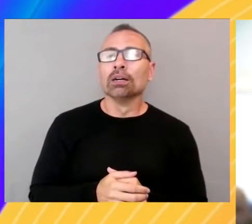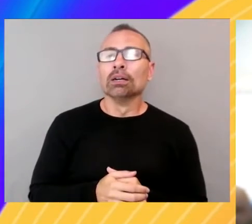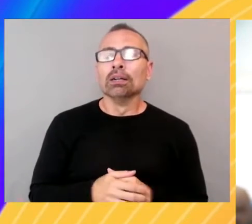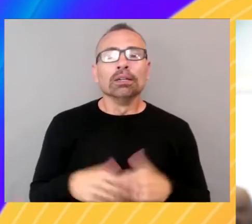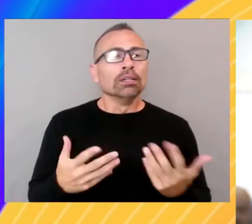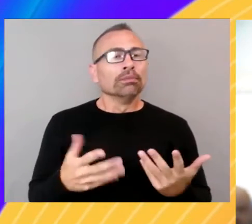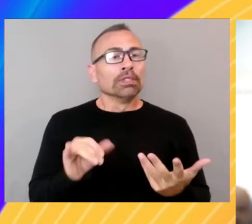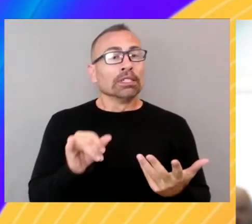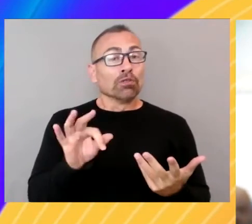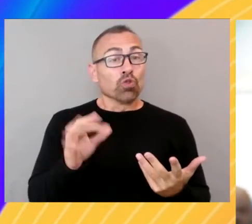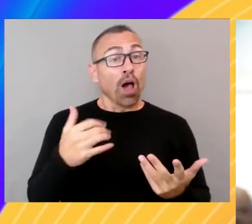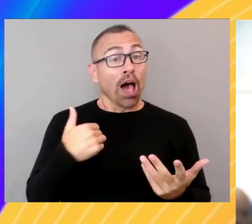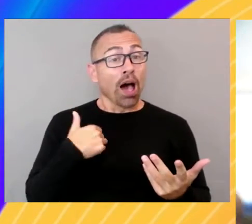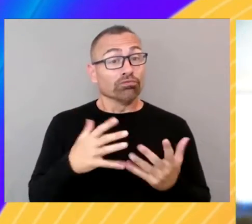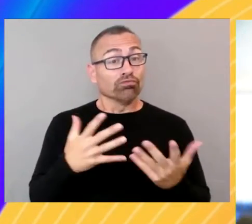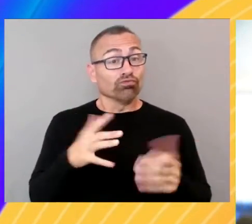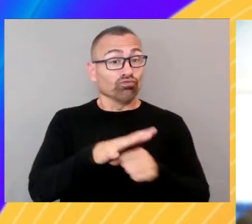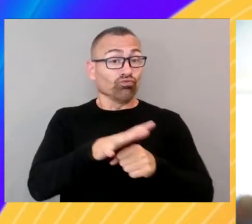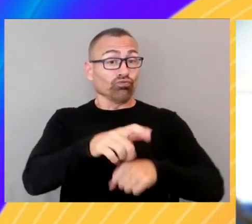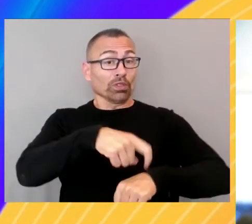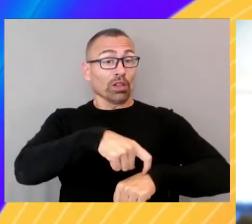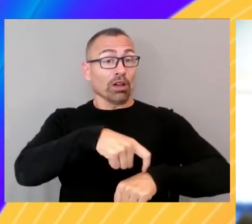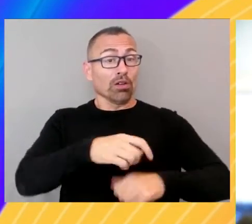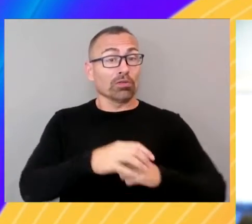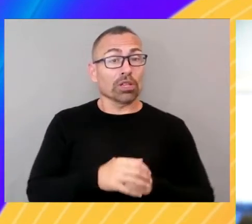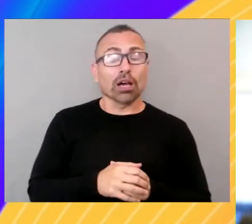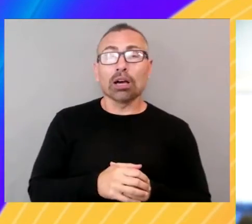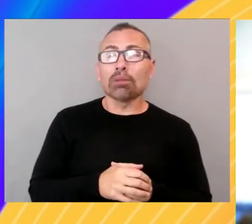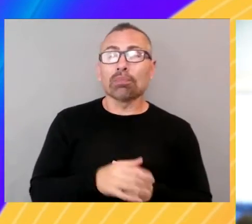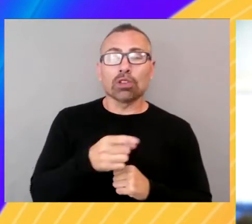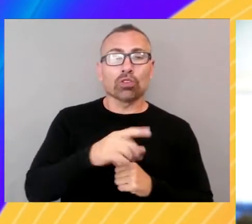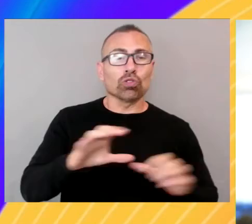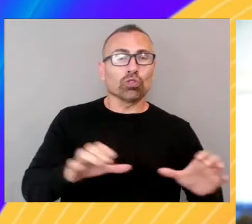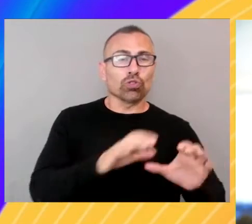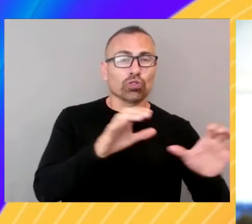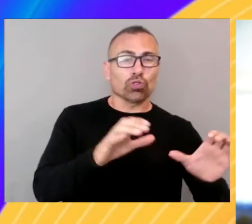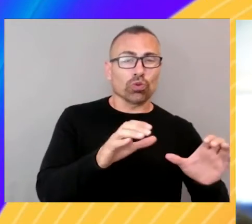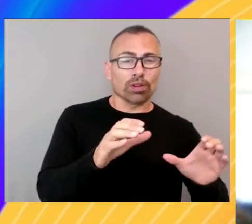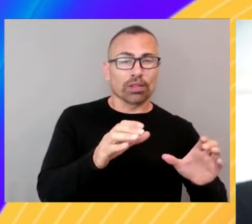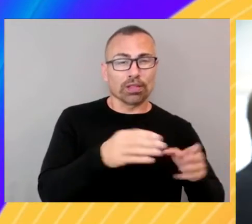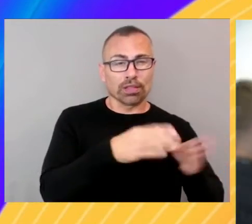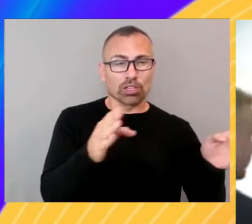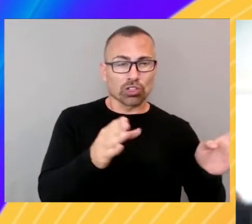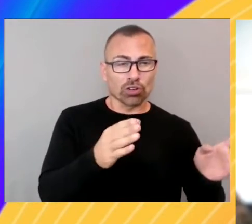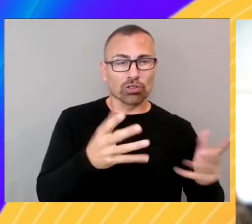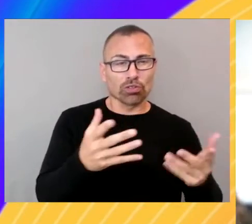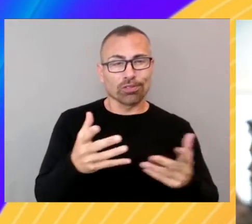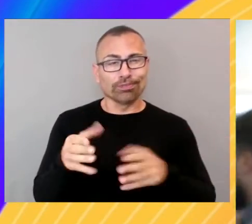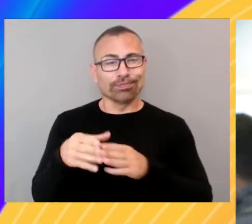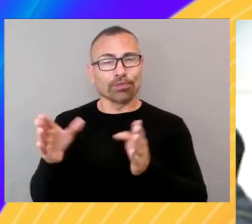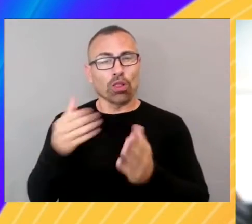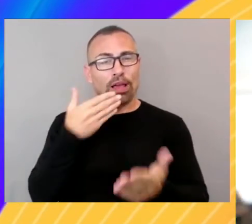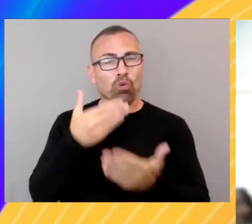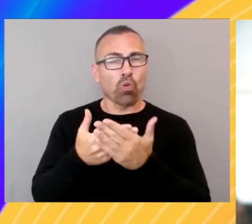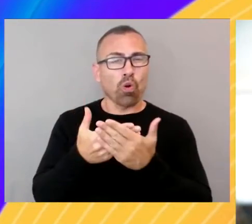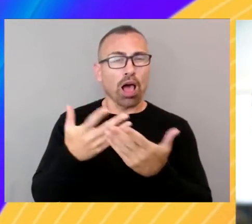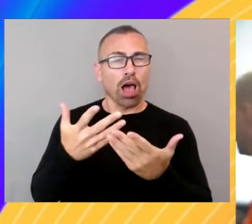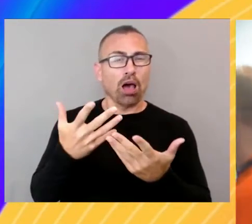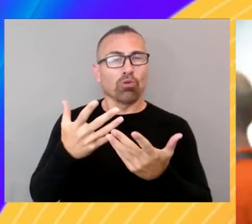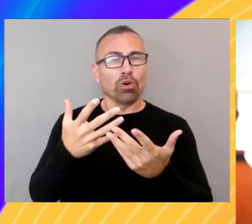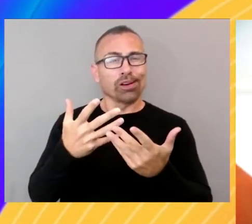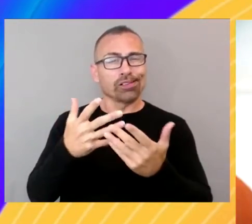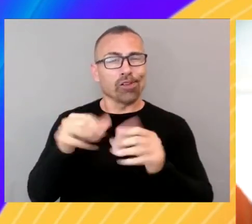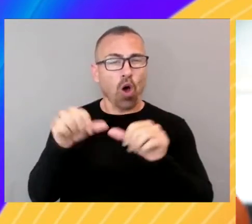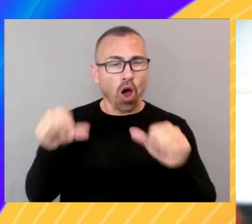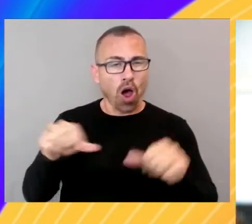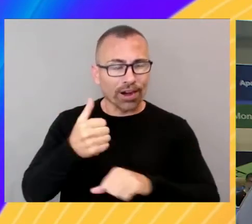runway, ideally you're doing the well-architected review, the general one. You do any lenses that make sense, like serverless, if you have a serverless app, and then